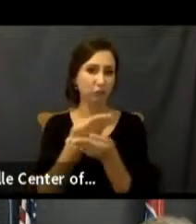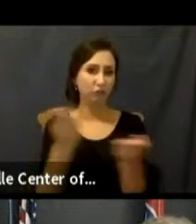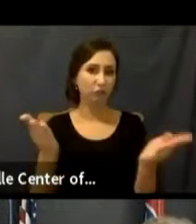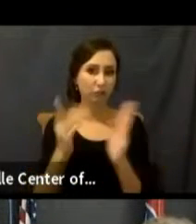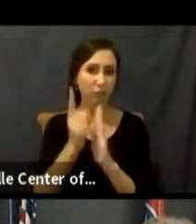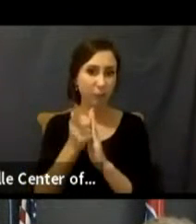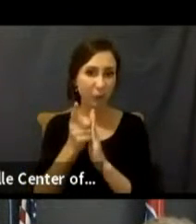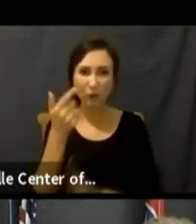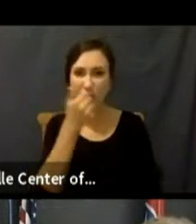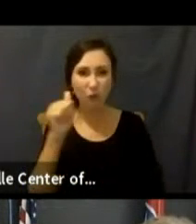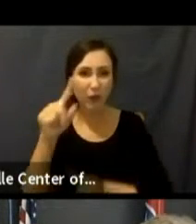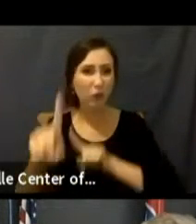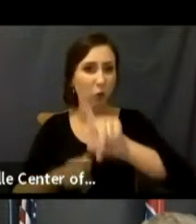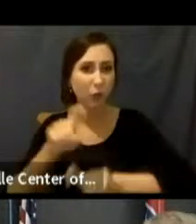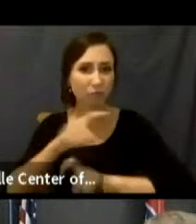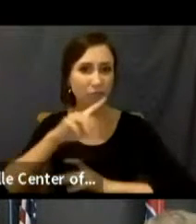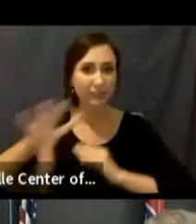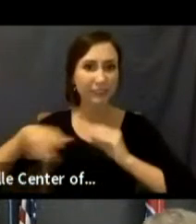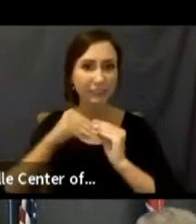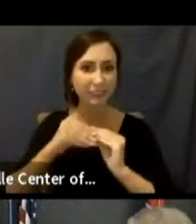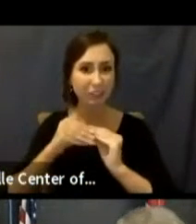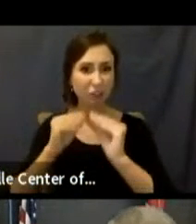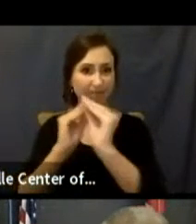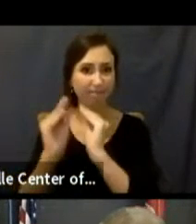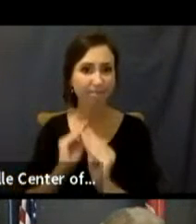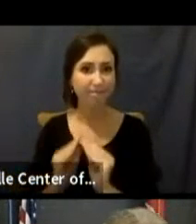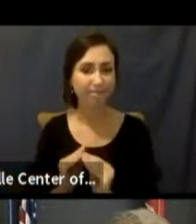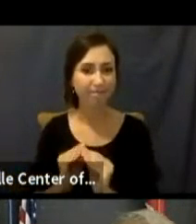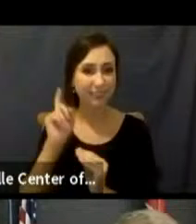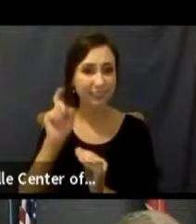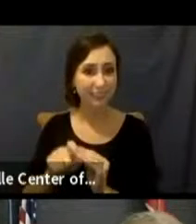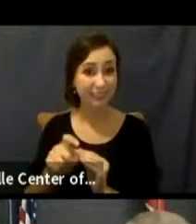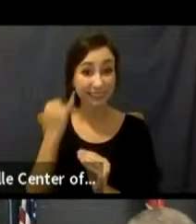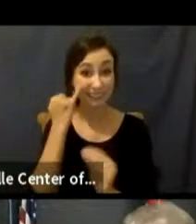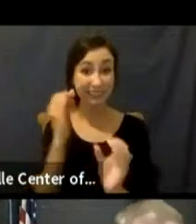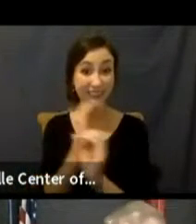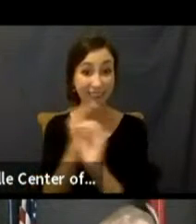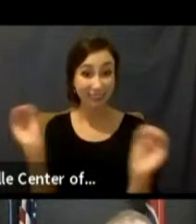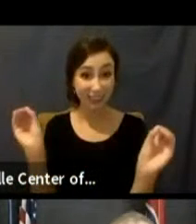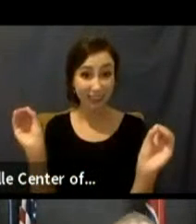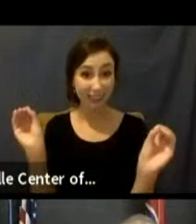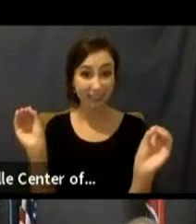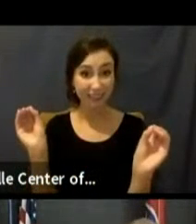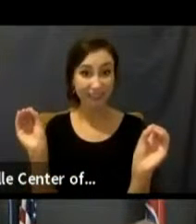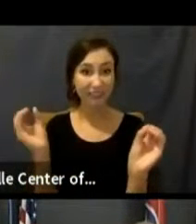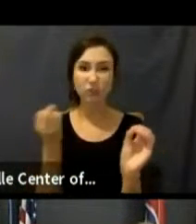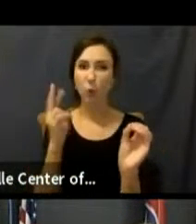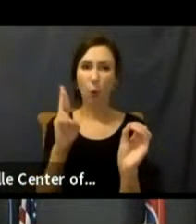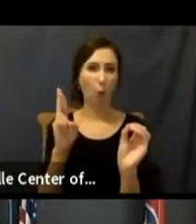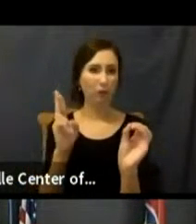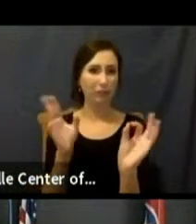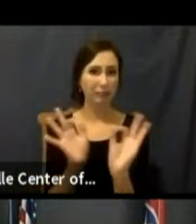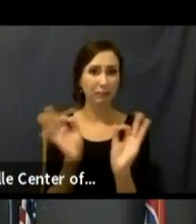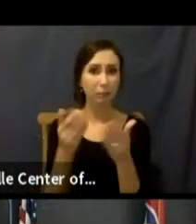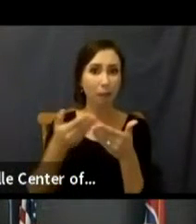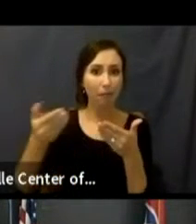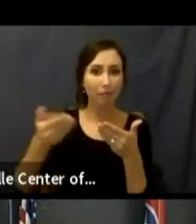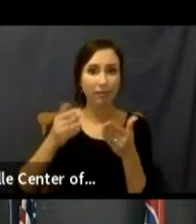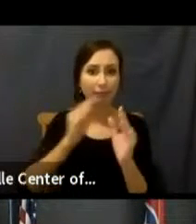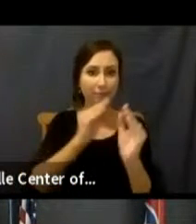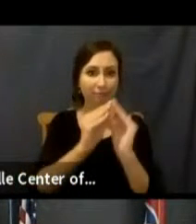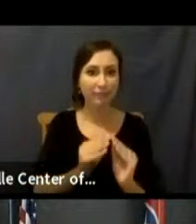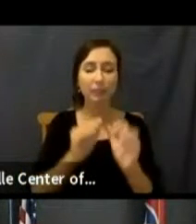any questions, additions, or corrections? If there are none, or if there's some minor things to go over, I'll accept